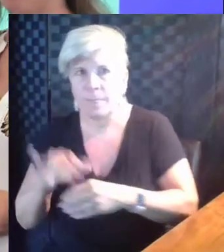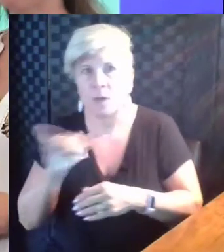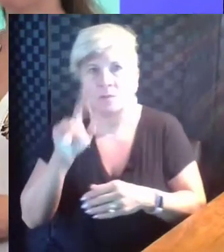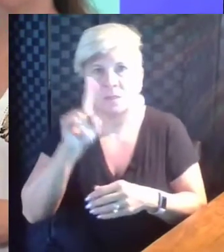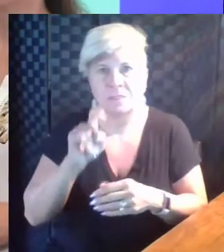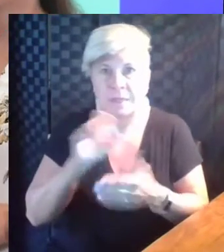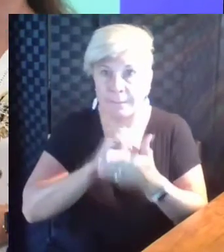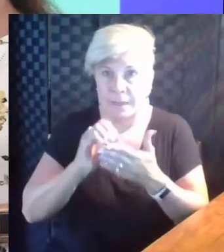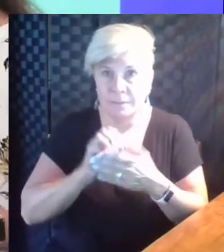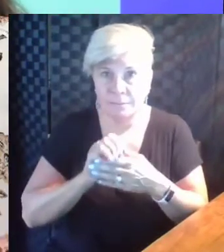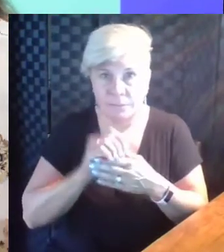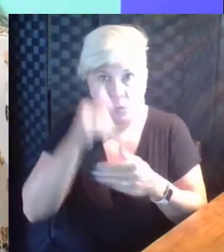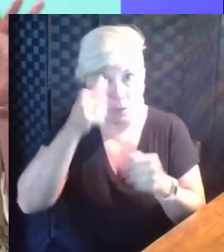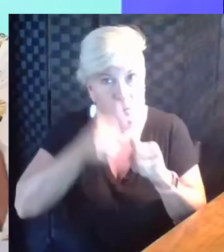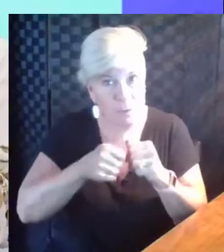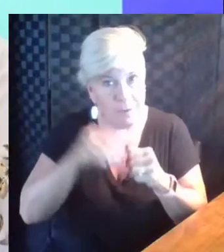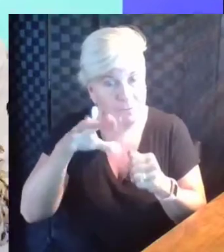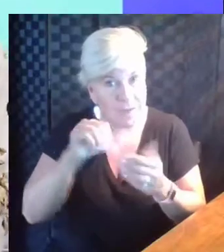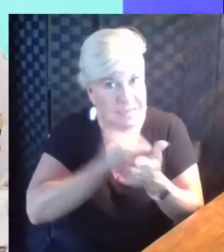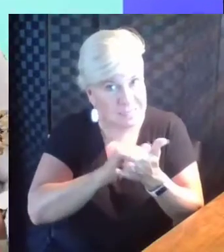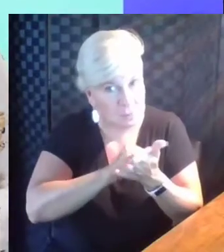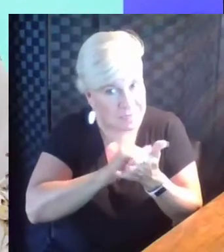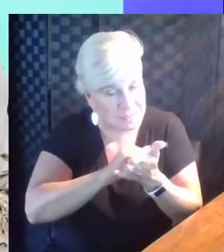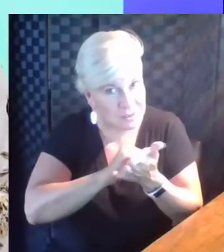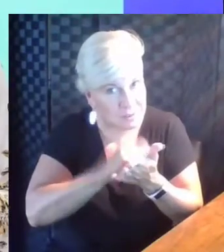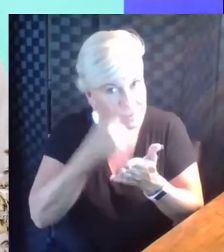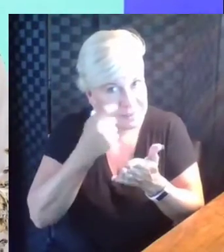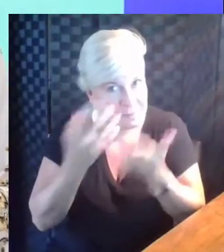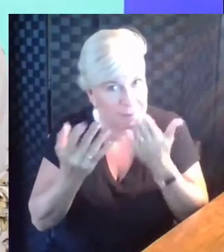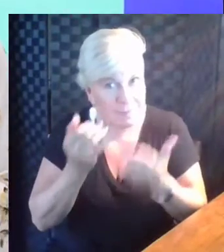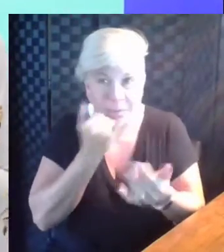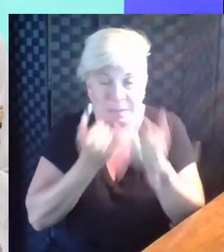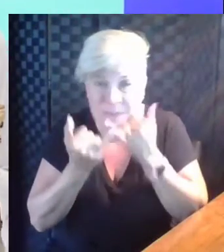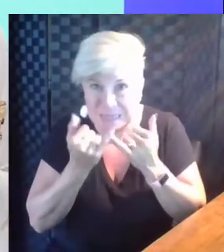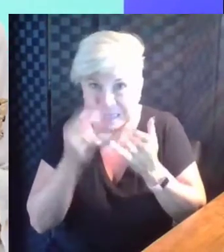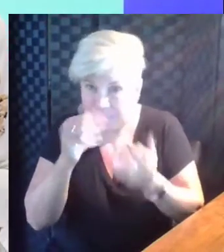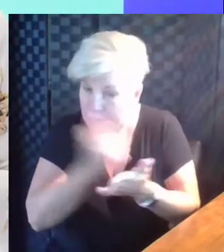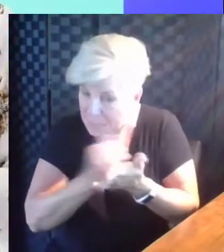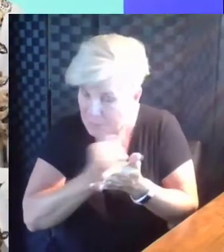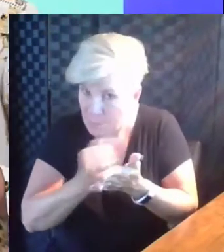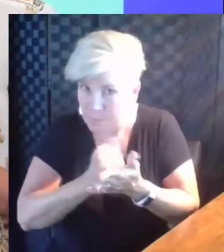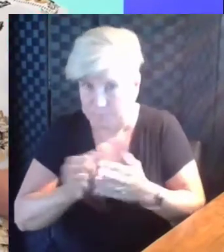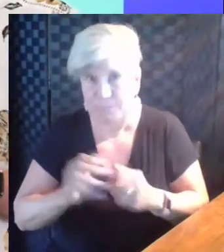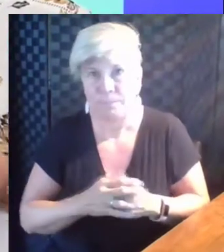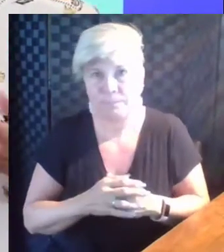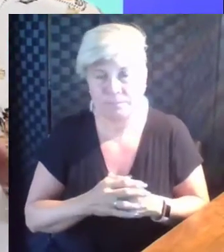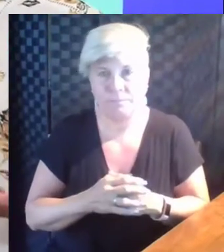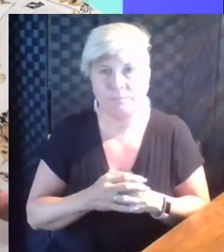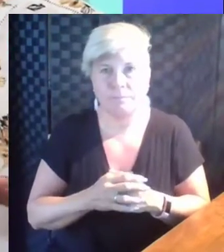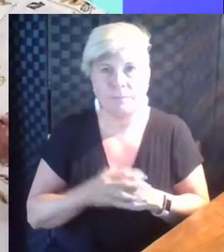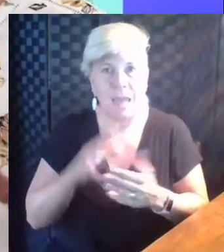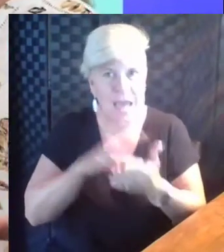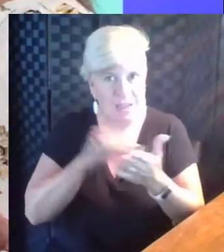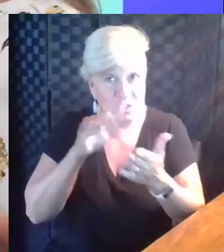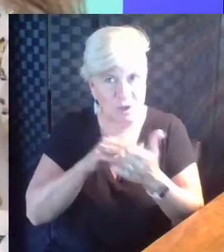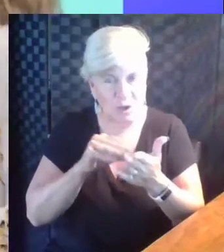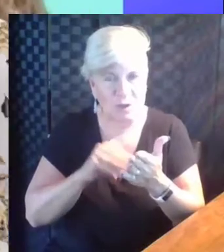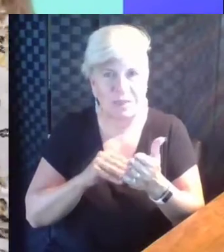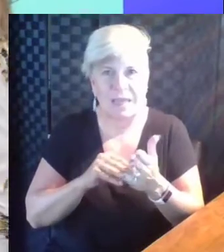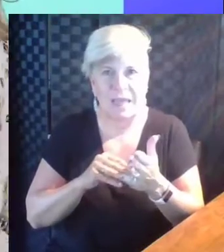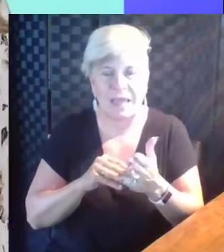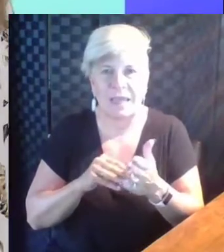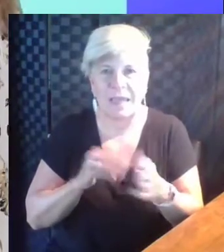need that pencil. Remember, try to find an eraser on the end because we might make mistakes and we want to make sure that we can erase them and learn and